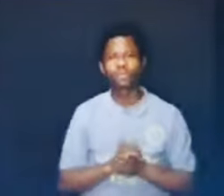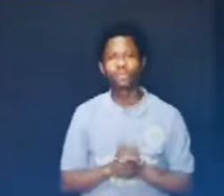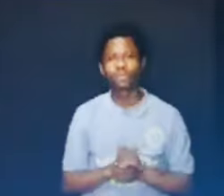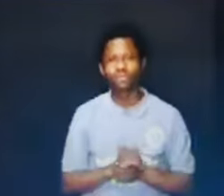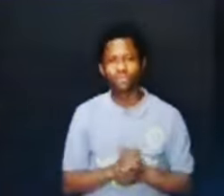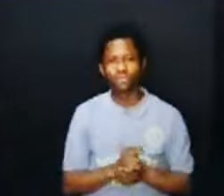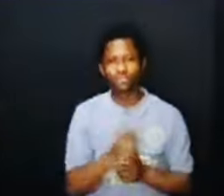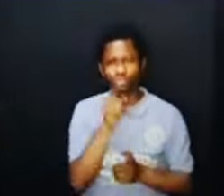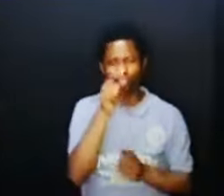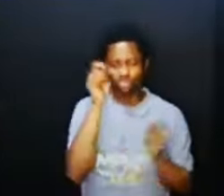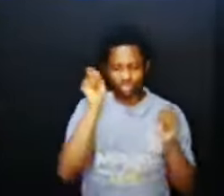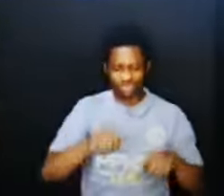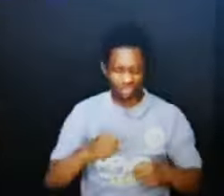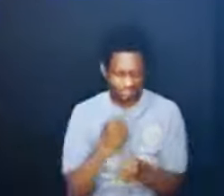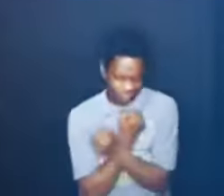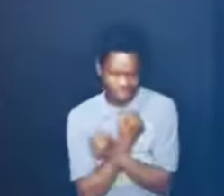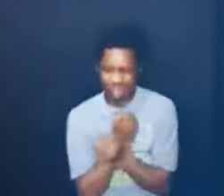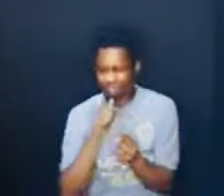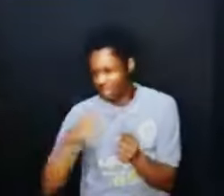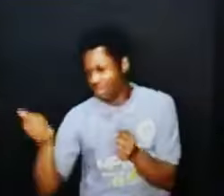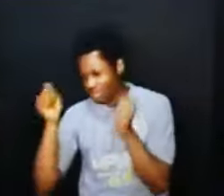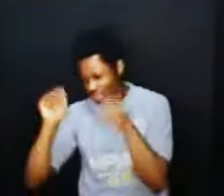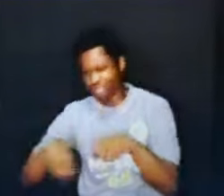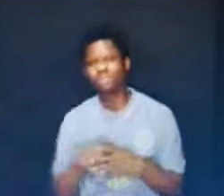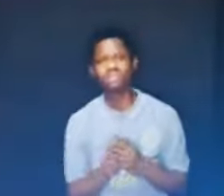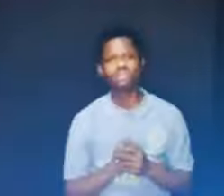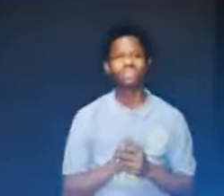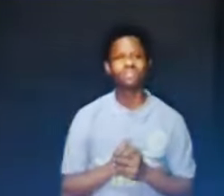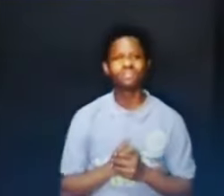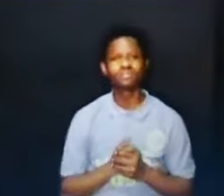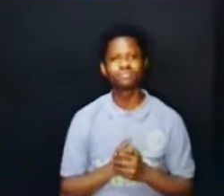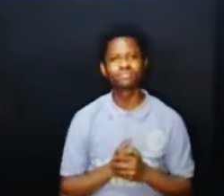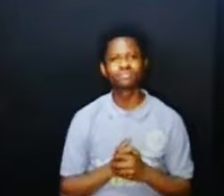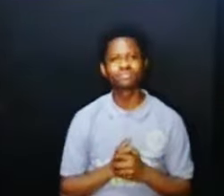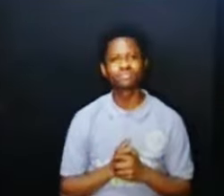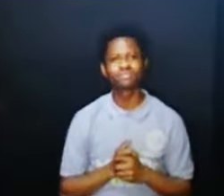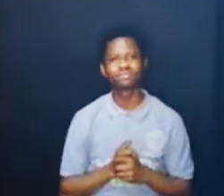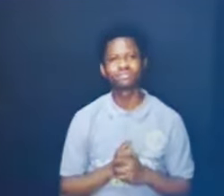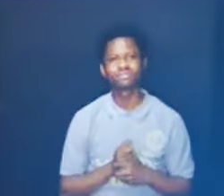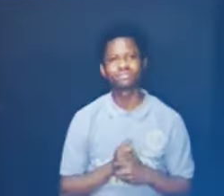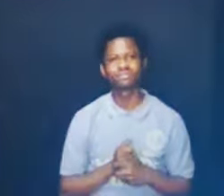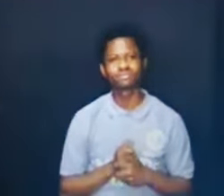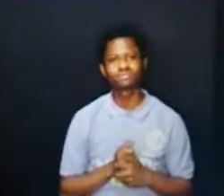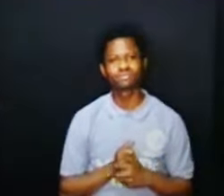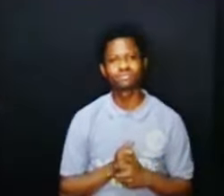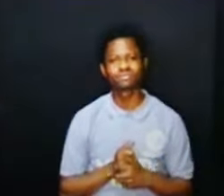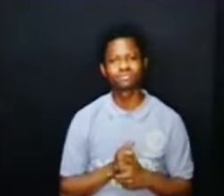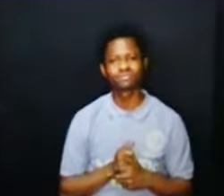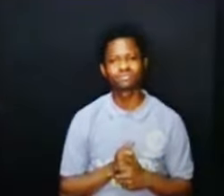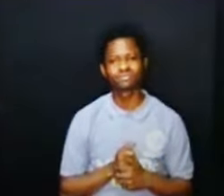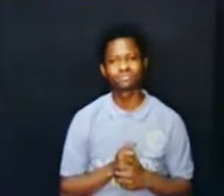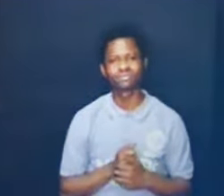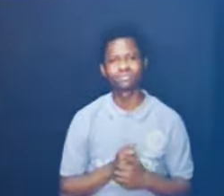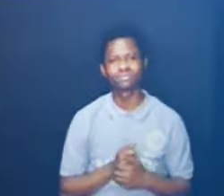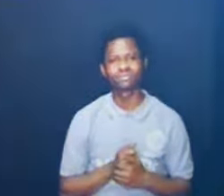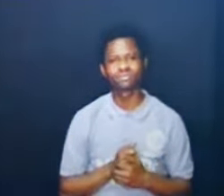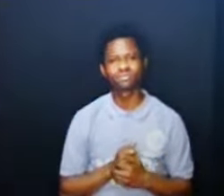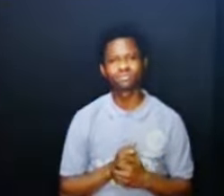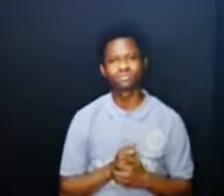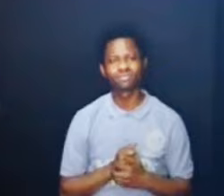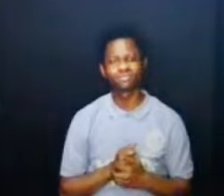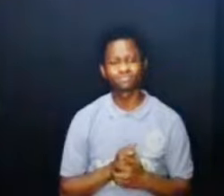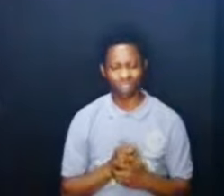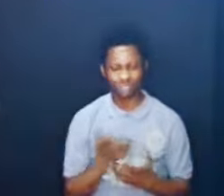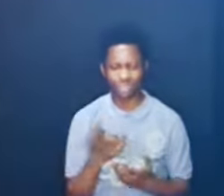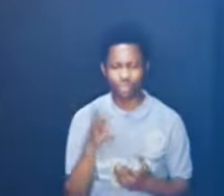can love. This woman tells me that, see, Osofo, I cannot love this